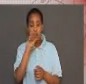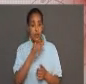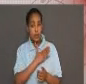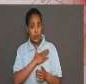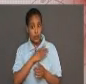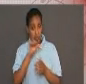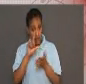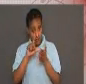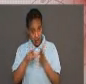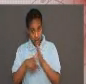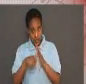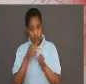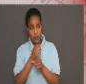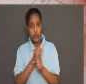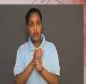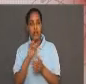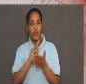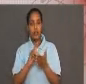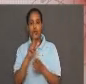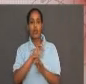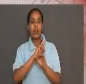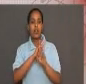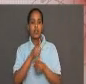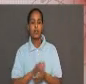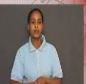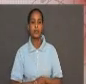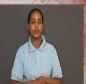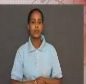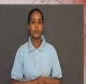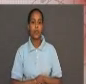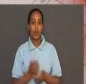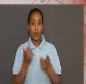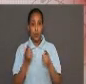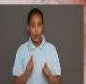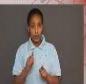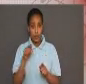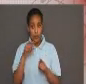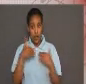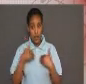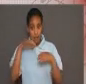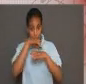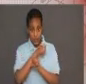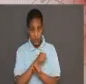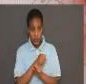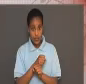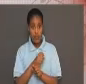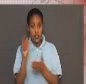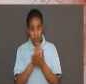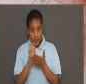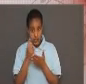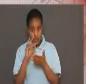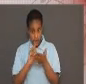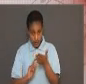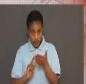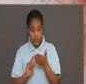Please take a moment to write down your answer. When you have finished, write down